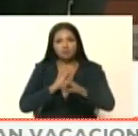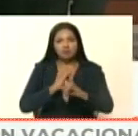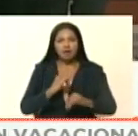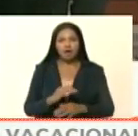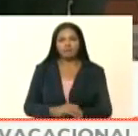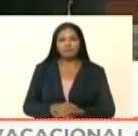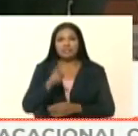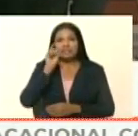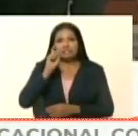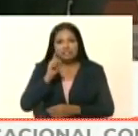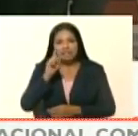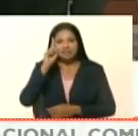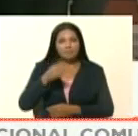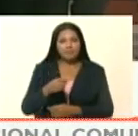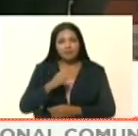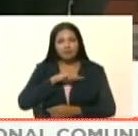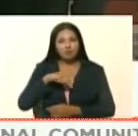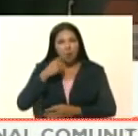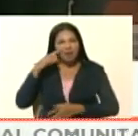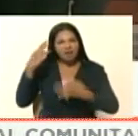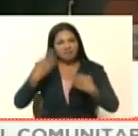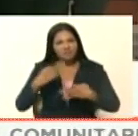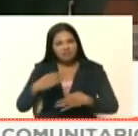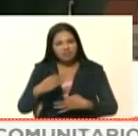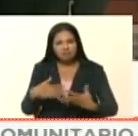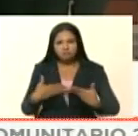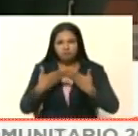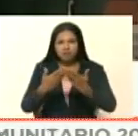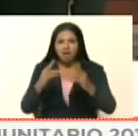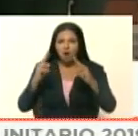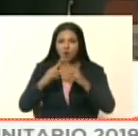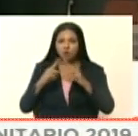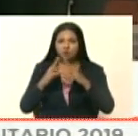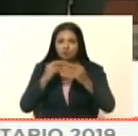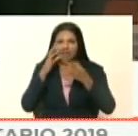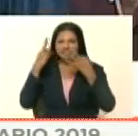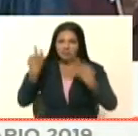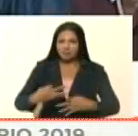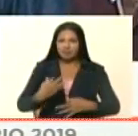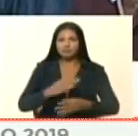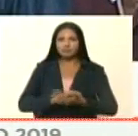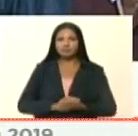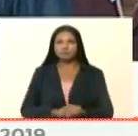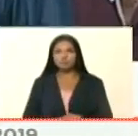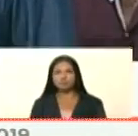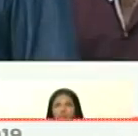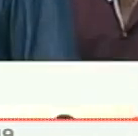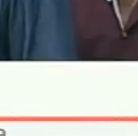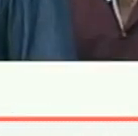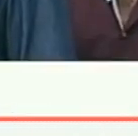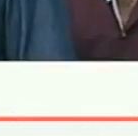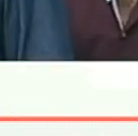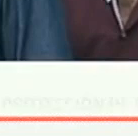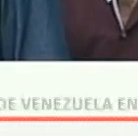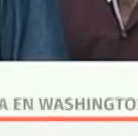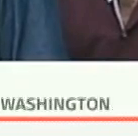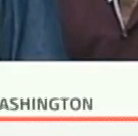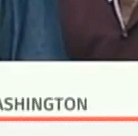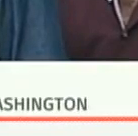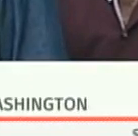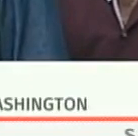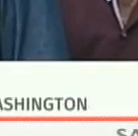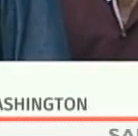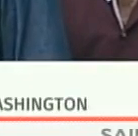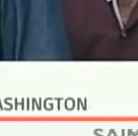de la necesidad de que la verdad se dé a conocer plenamente. We have absolutely no fear of